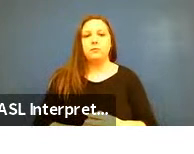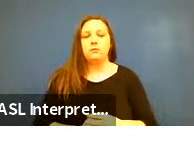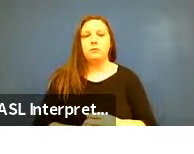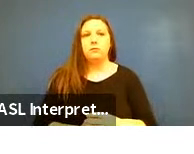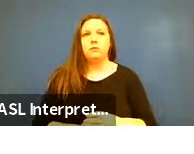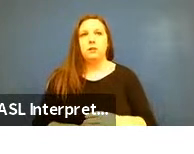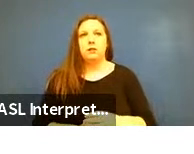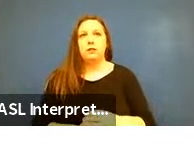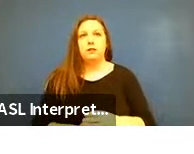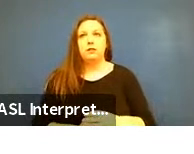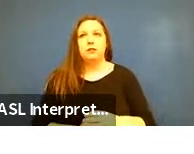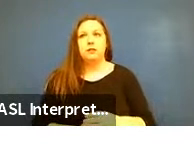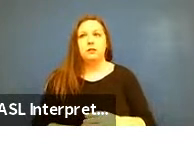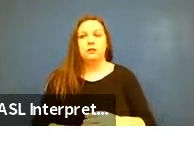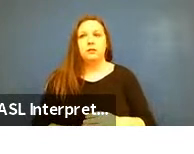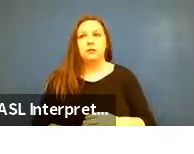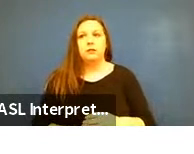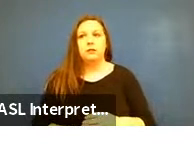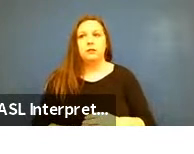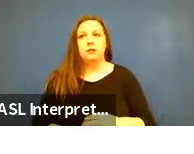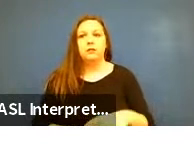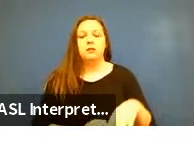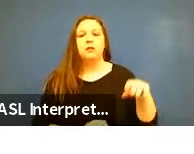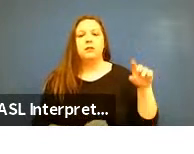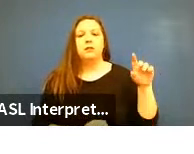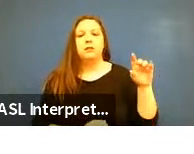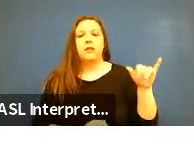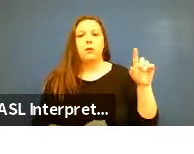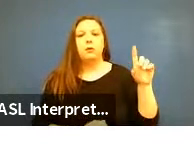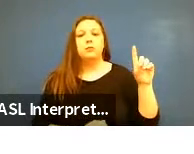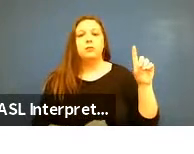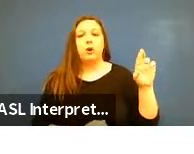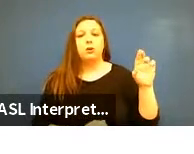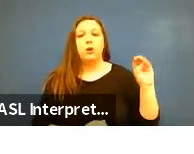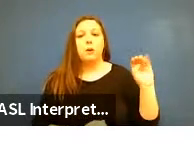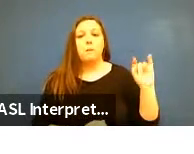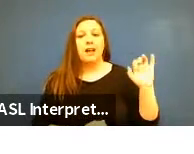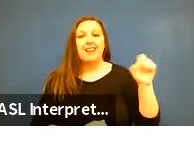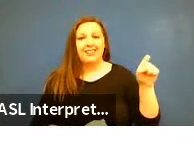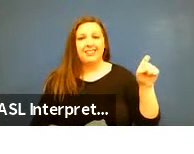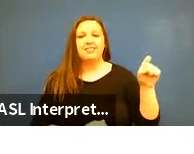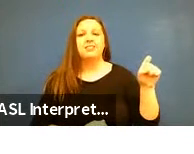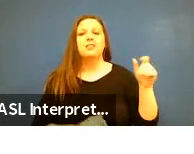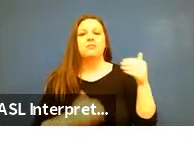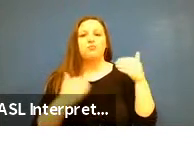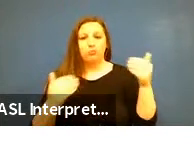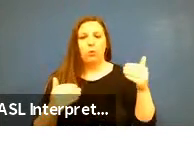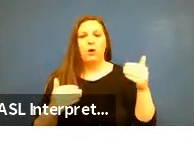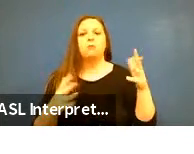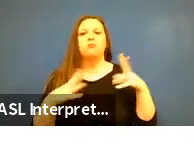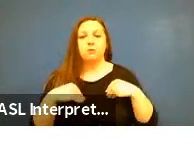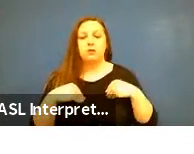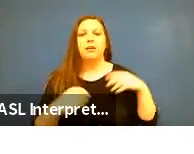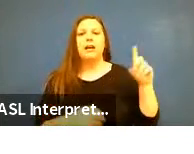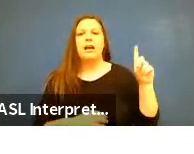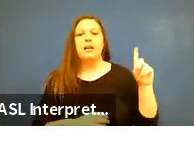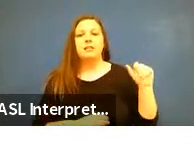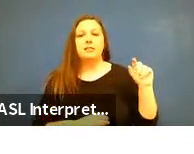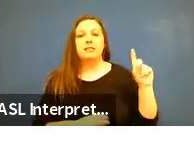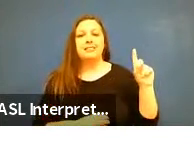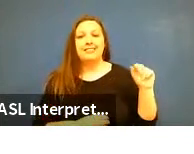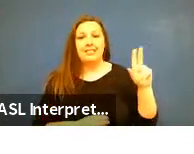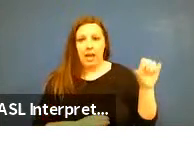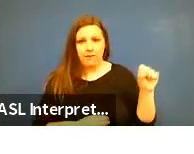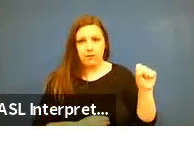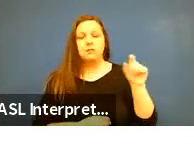Okay. That was Dr. Maddox with the motion to adopt the agenda and Mr. Davis with